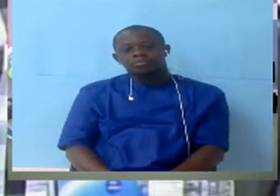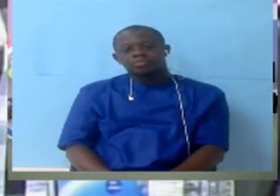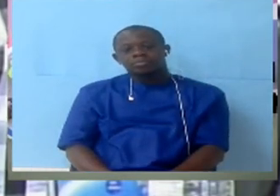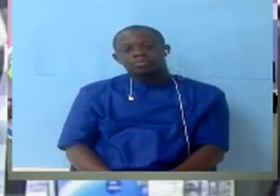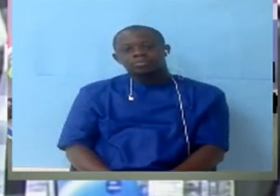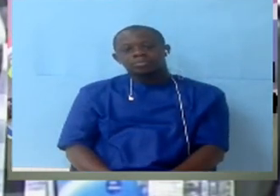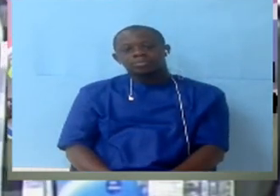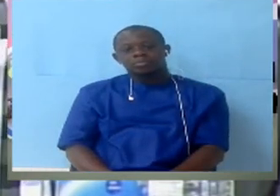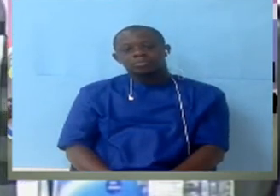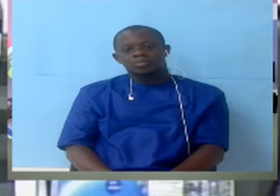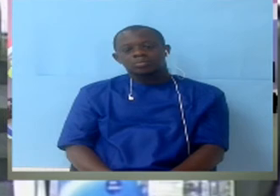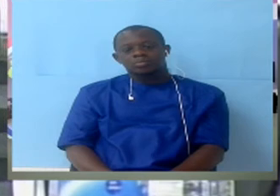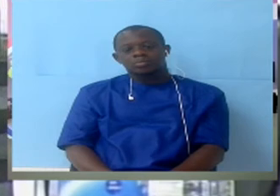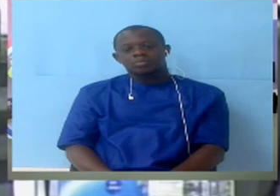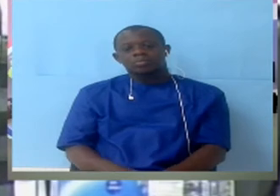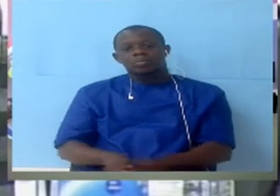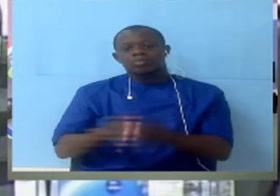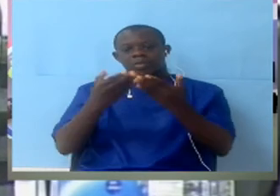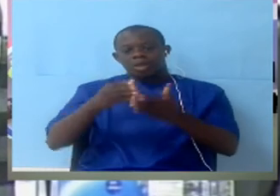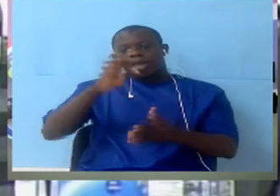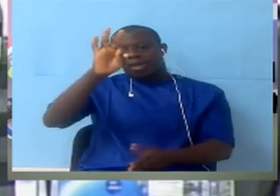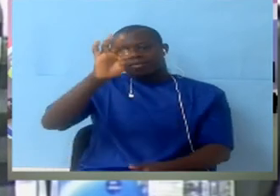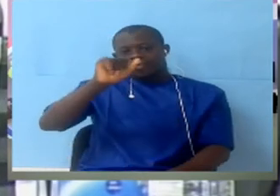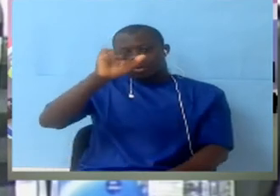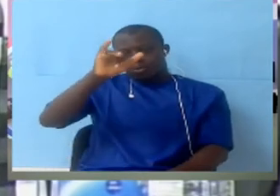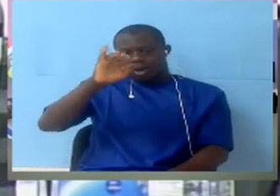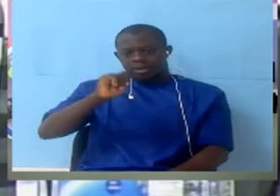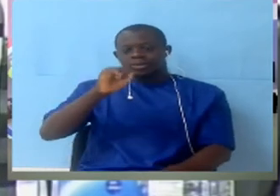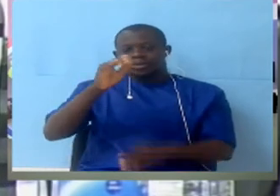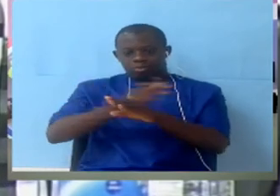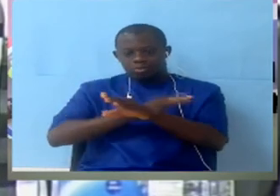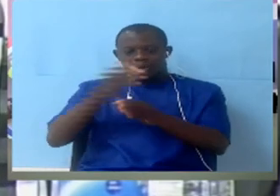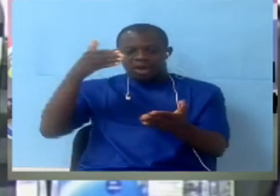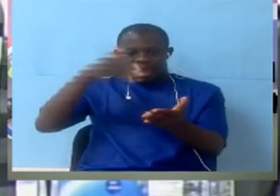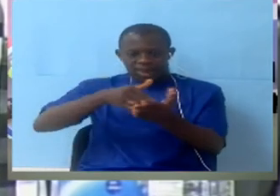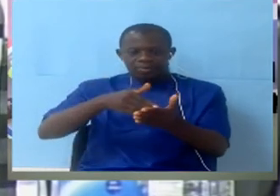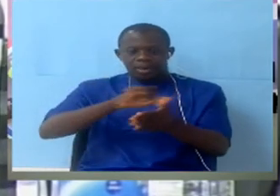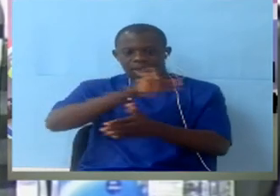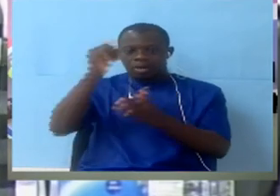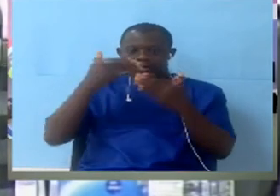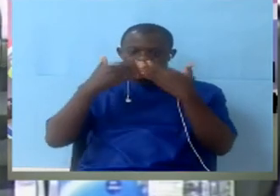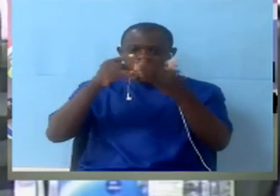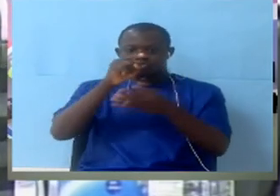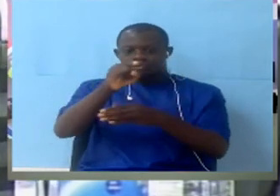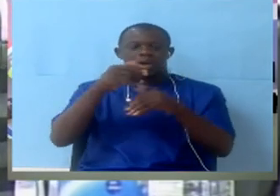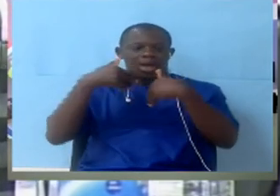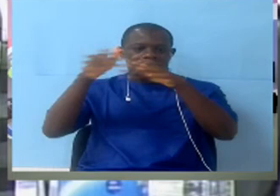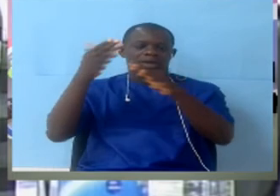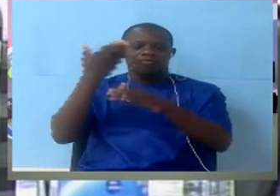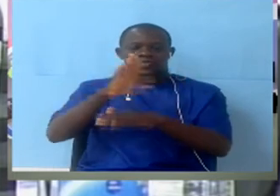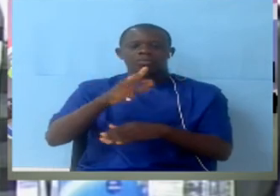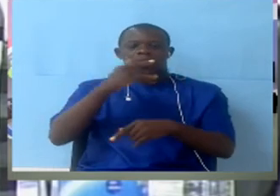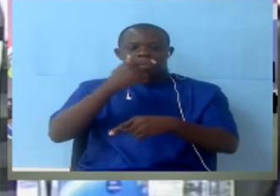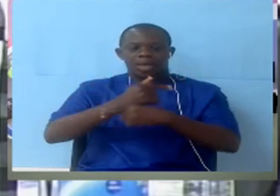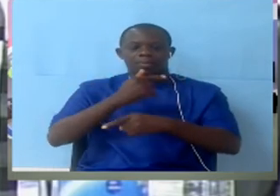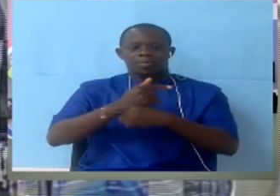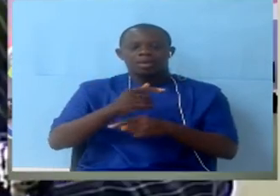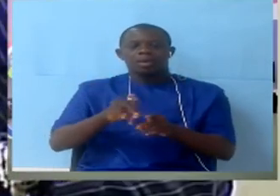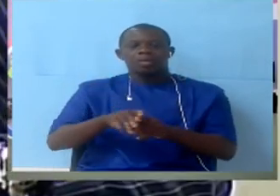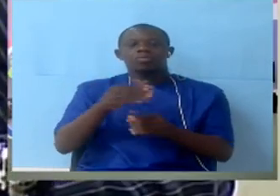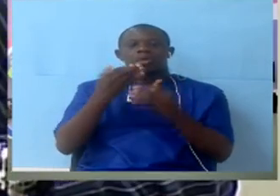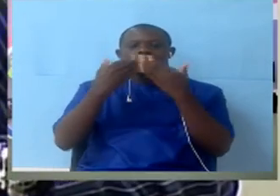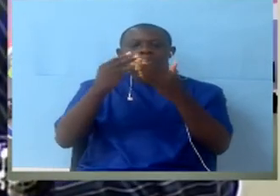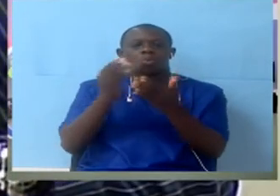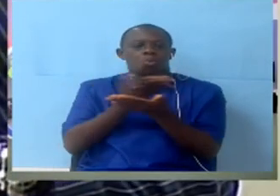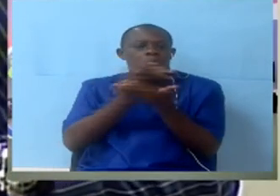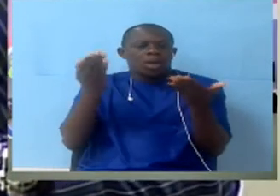sai ebitale dismissal le sai. So if I came there initially and told me that you will be dismissed. So were you told what you were dismissed